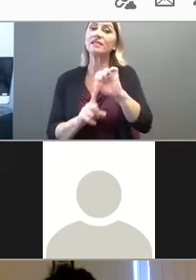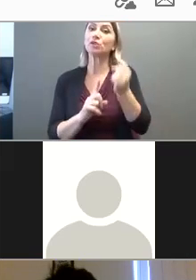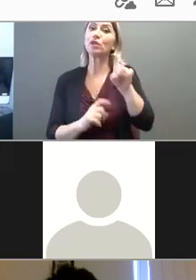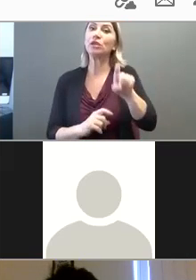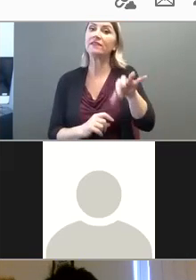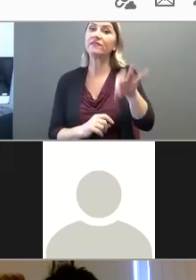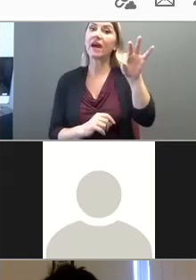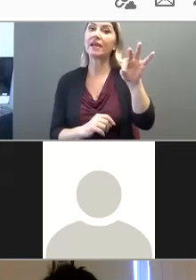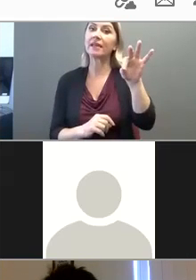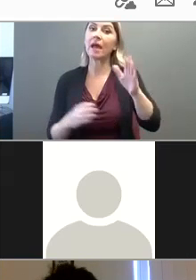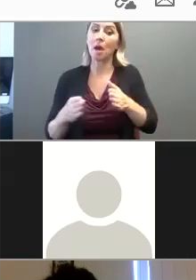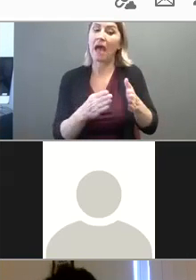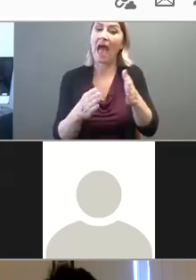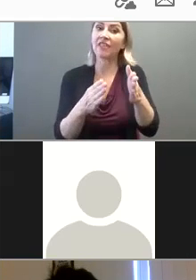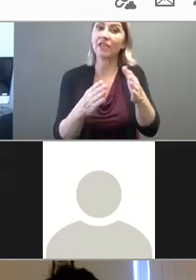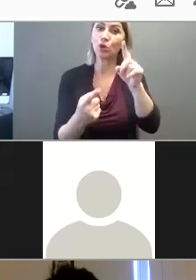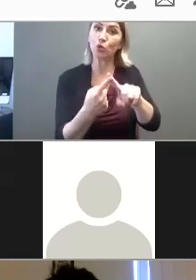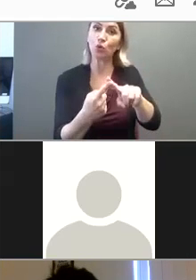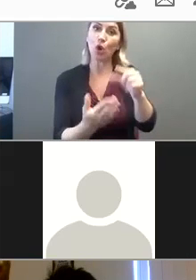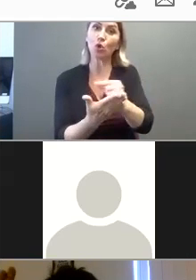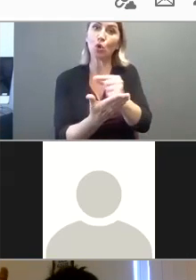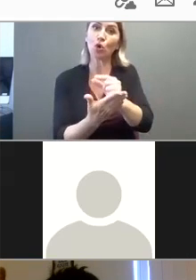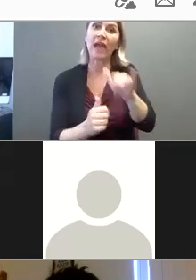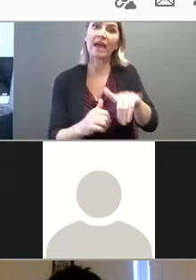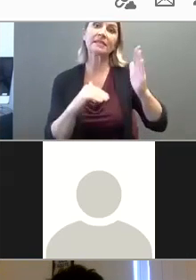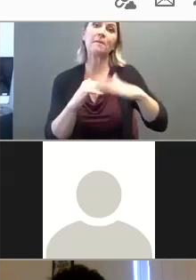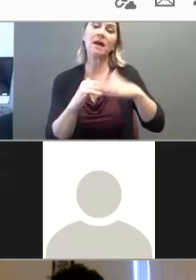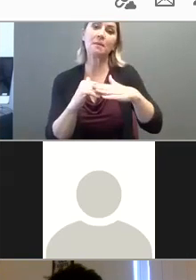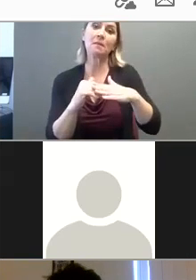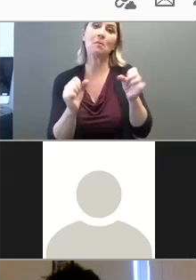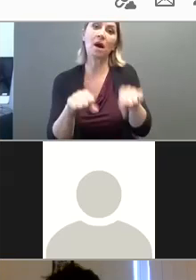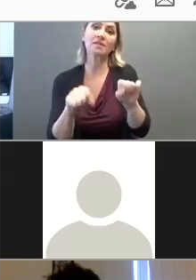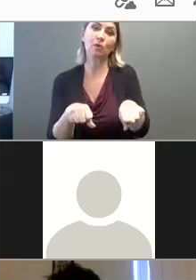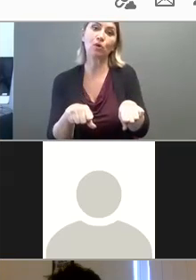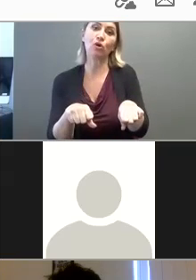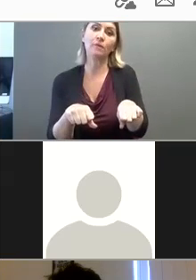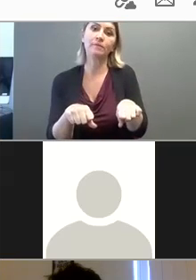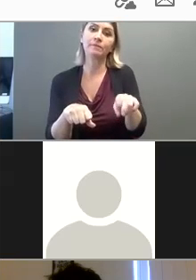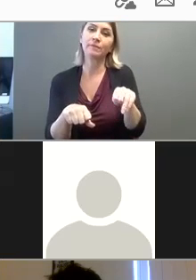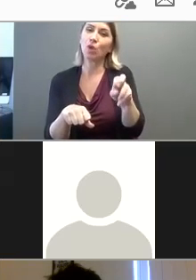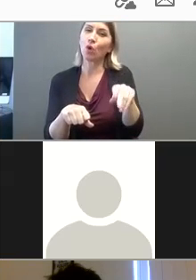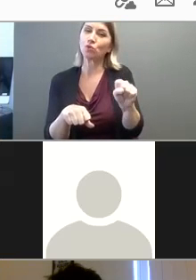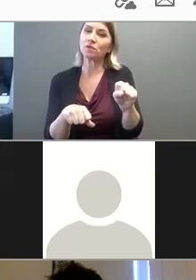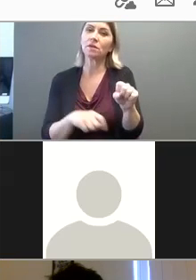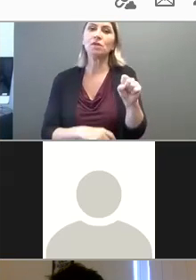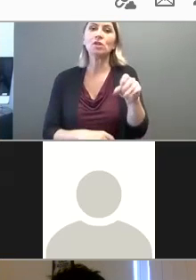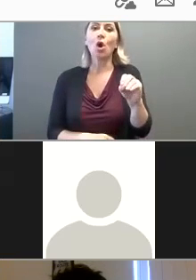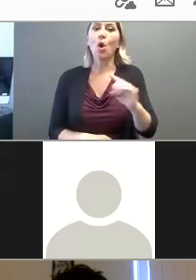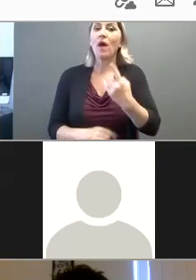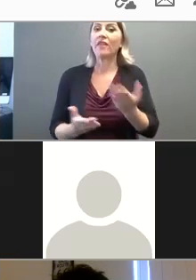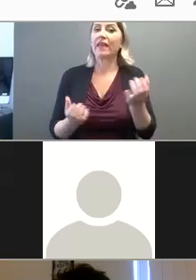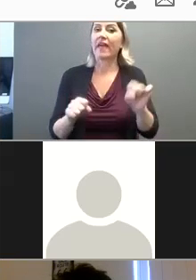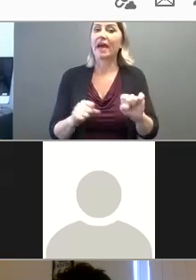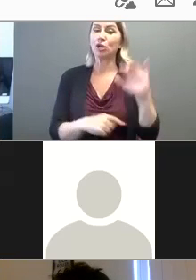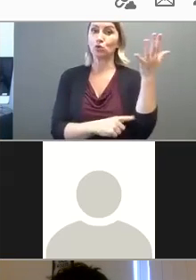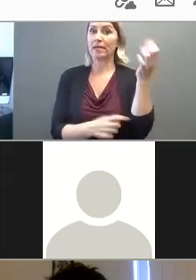to find a path to Google that has the minimum possible cost. Now, one thing that a tree